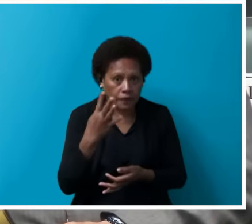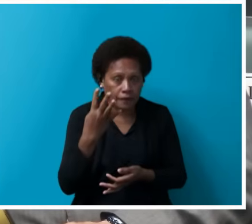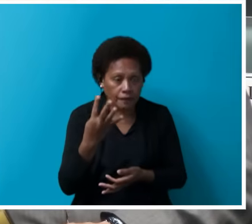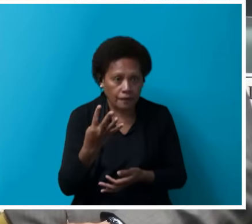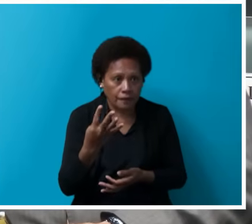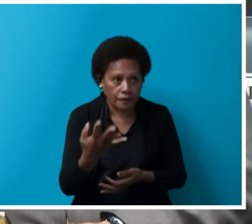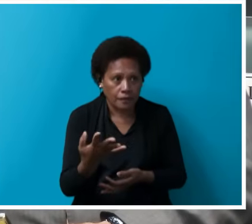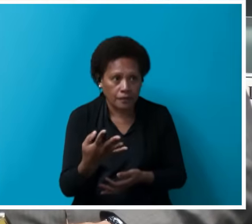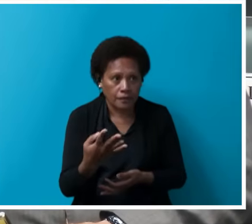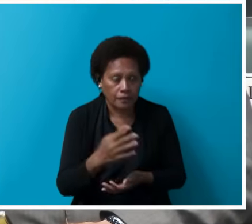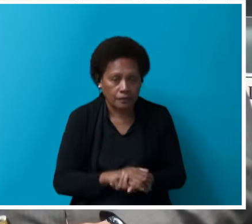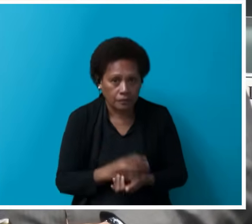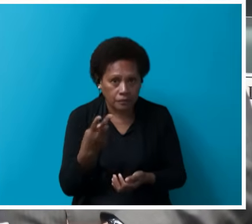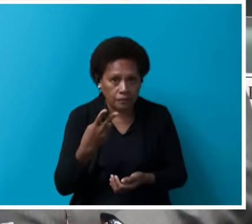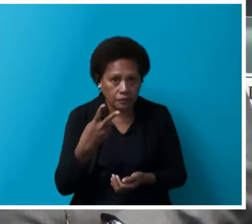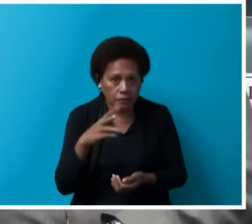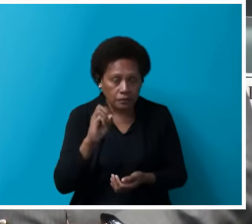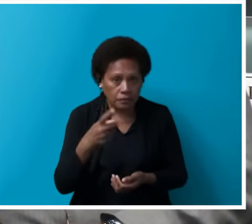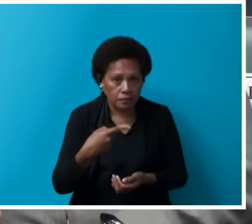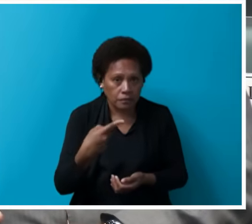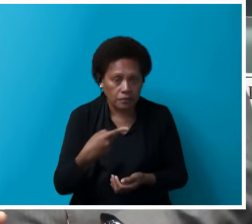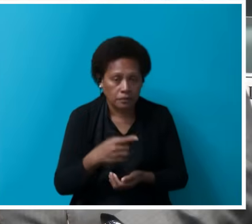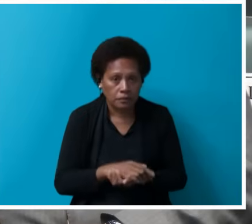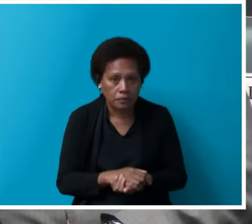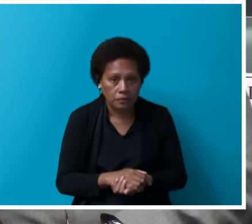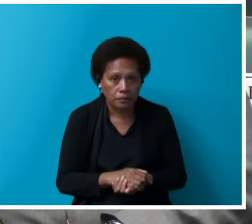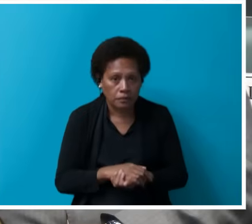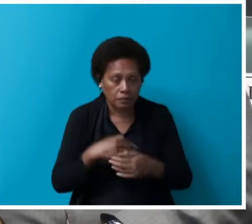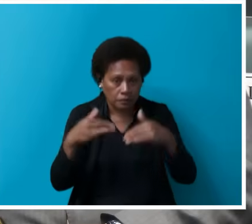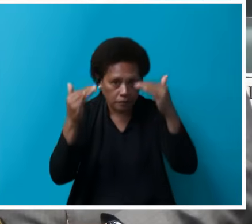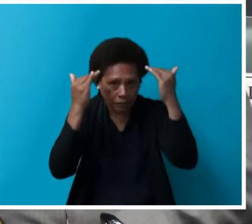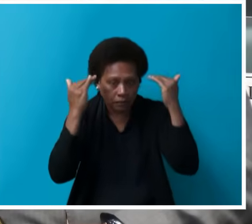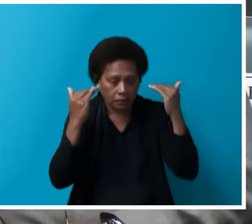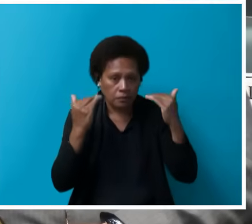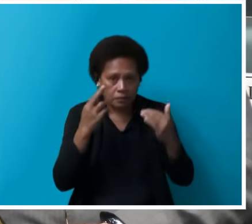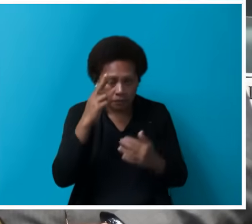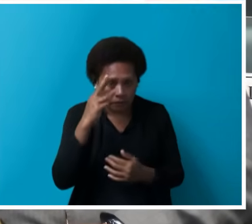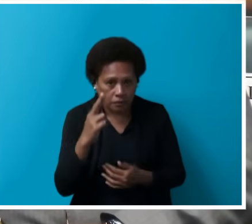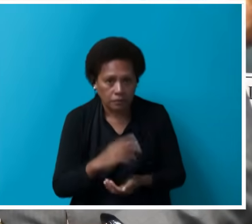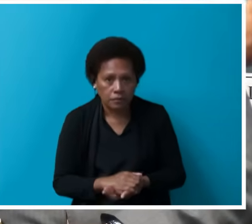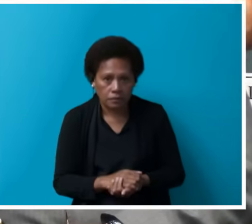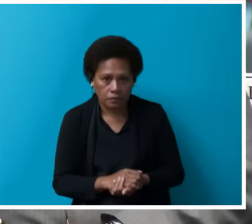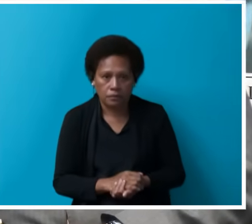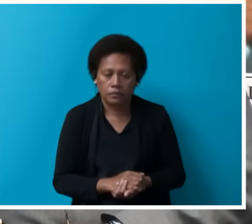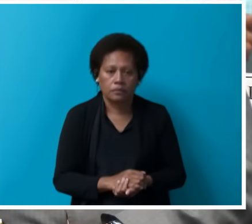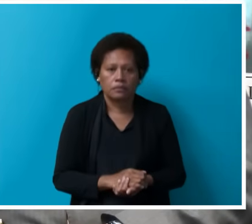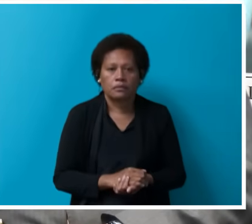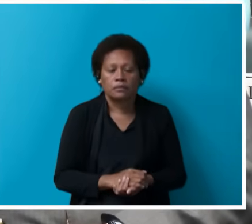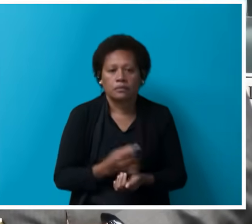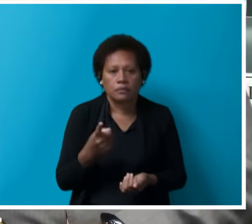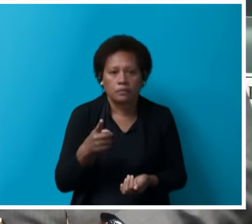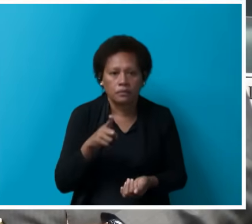in 2011. Mr. Speaker. And you go right up to,